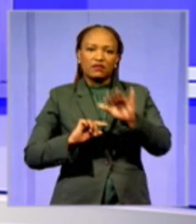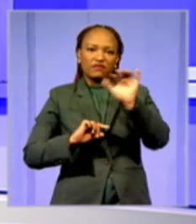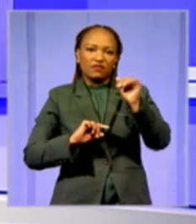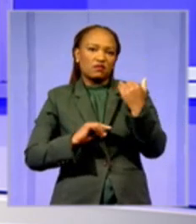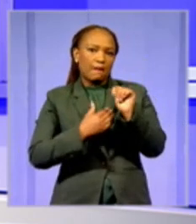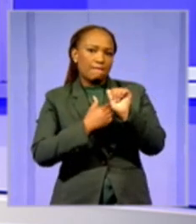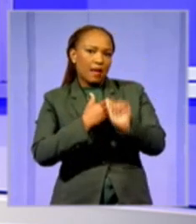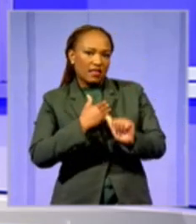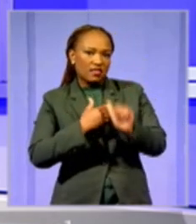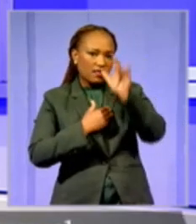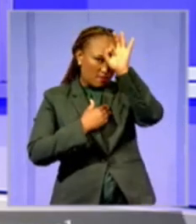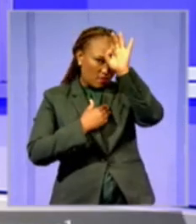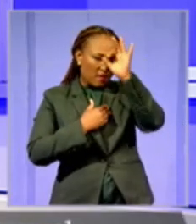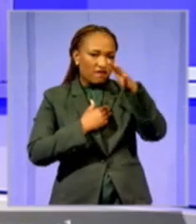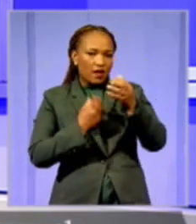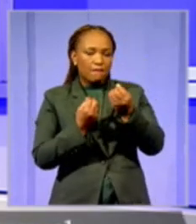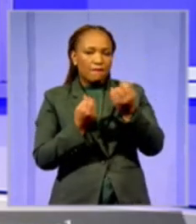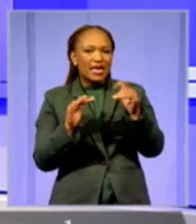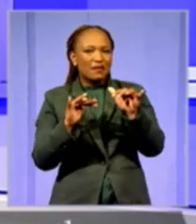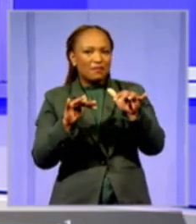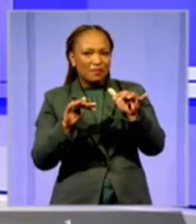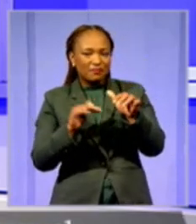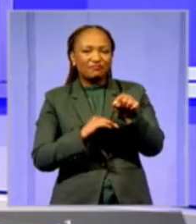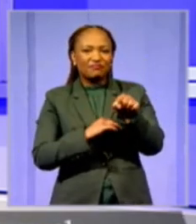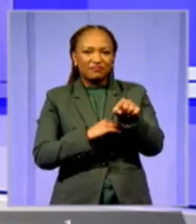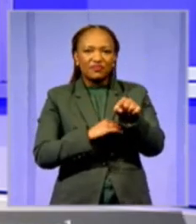fetileng, mapodisa tshwere babelaelwa ba le